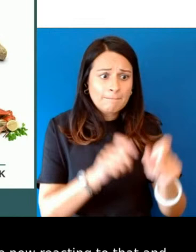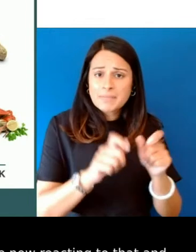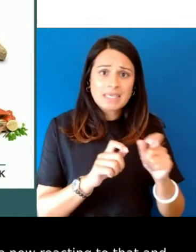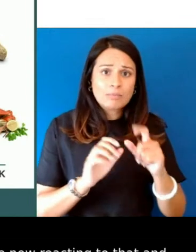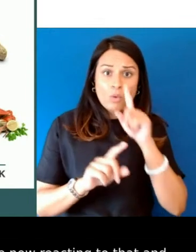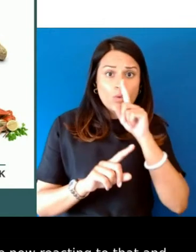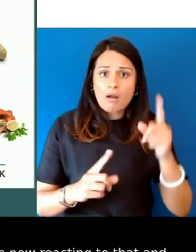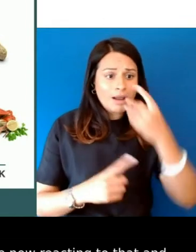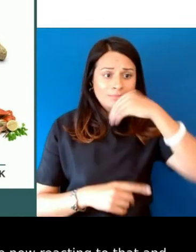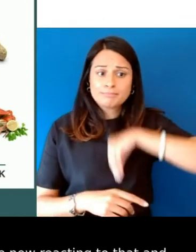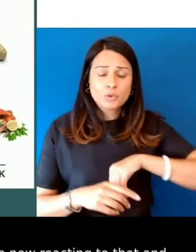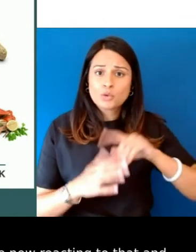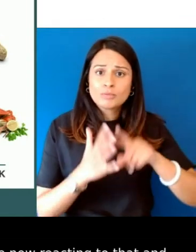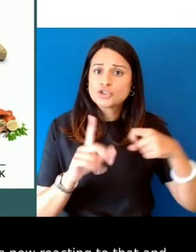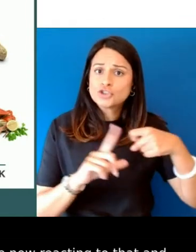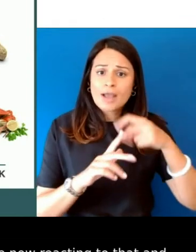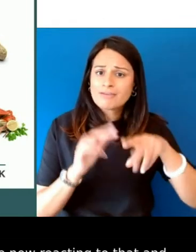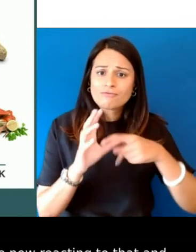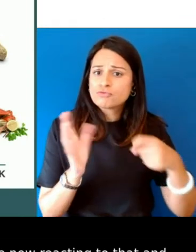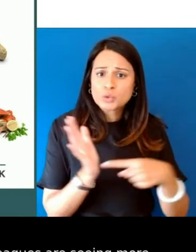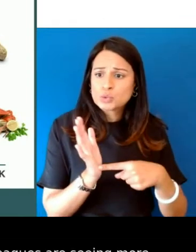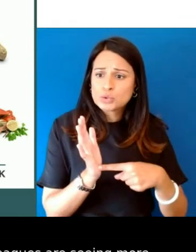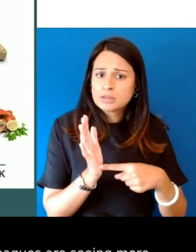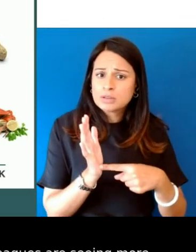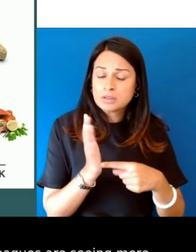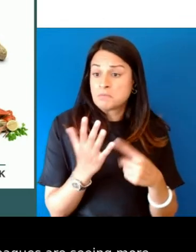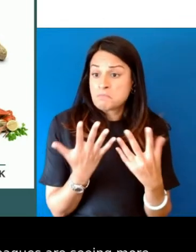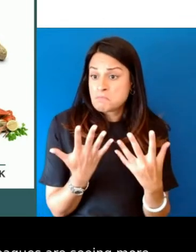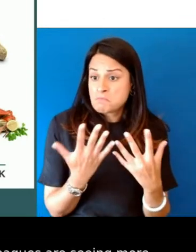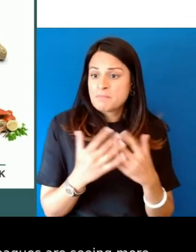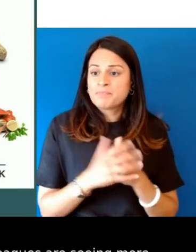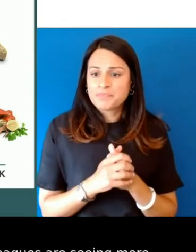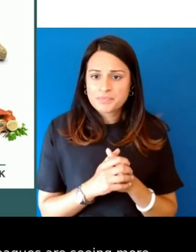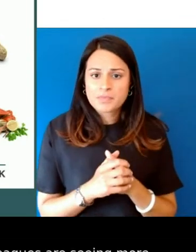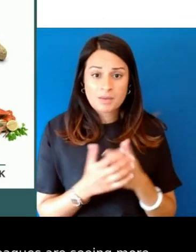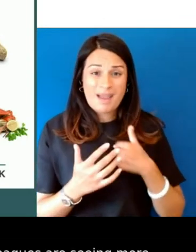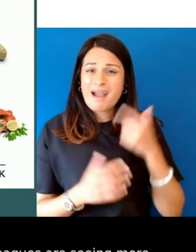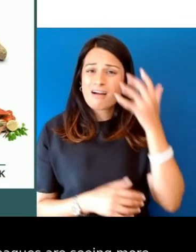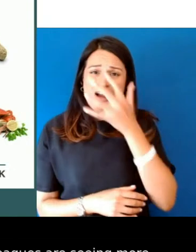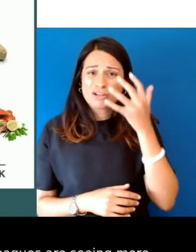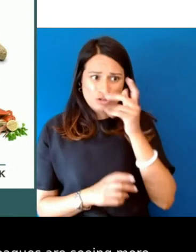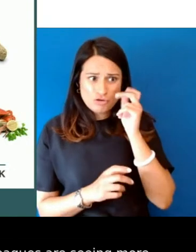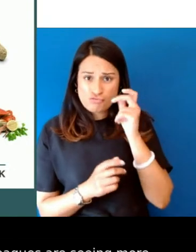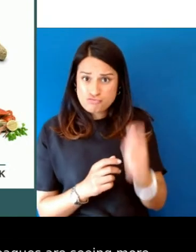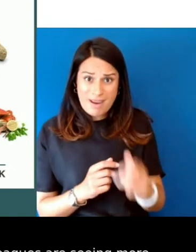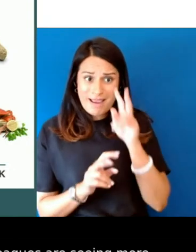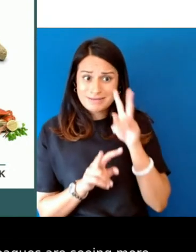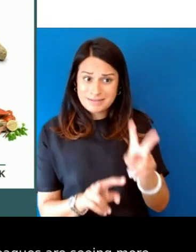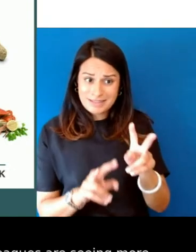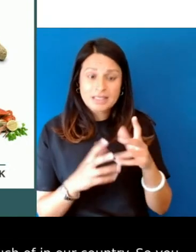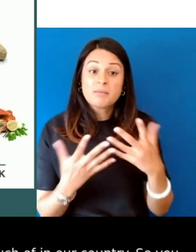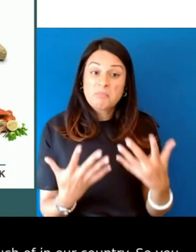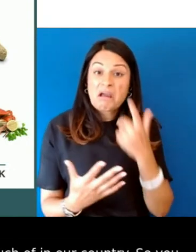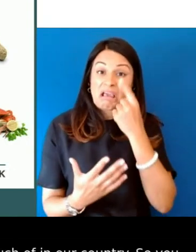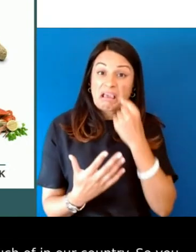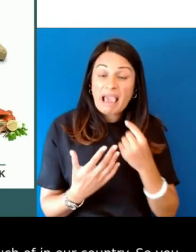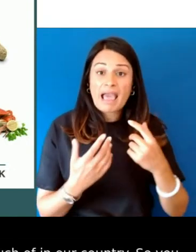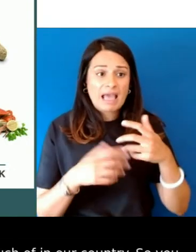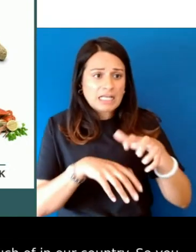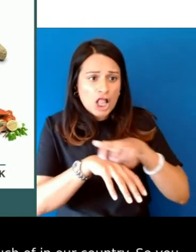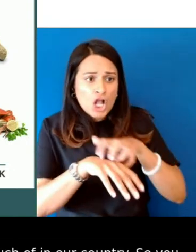which was not something that we um really had very much of in our country so you can be allergic to anything but these are the commonest